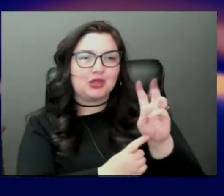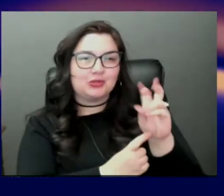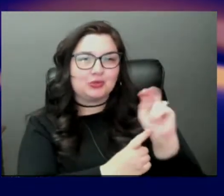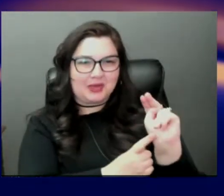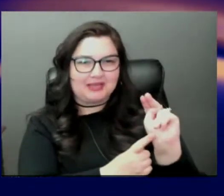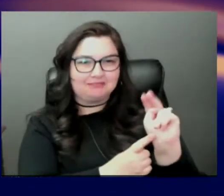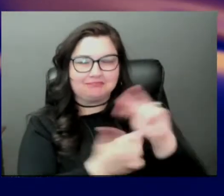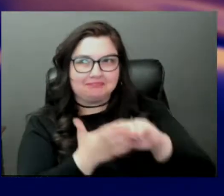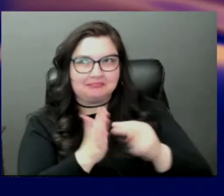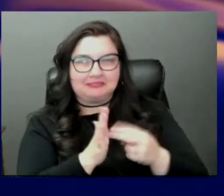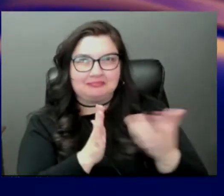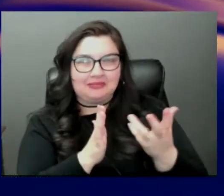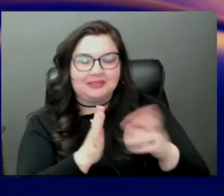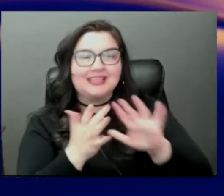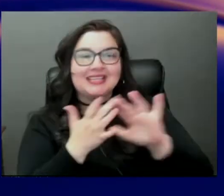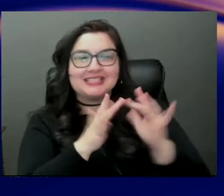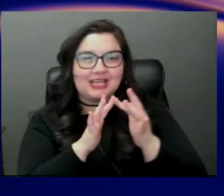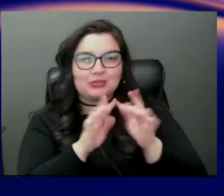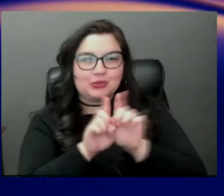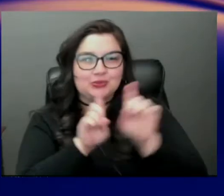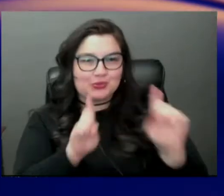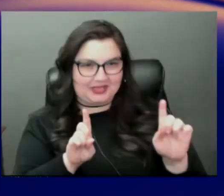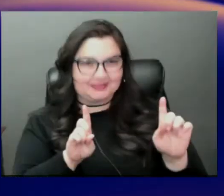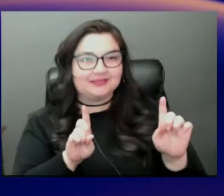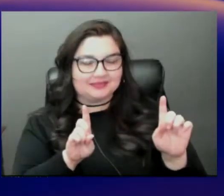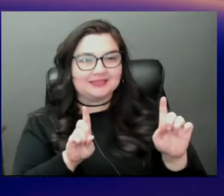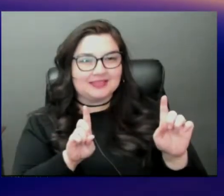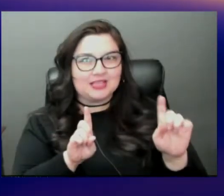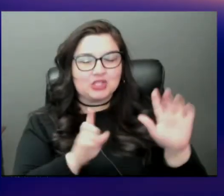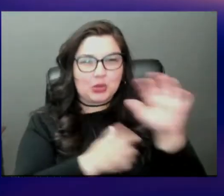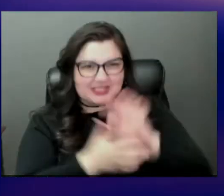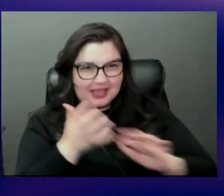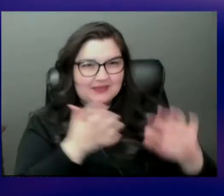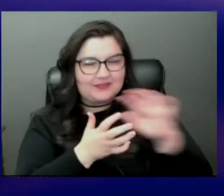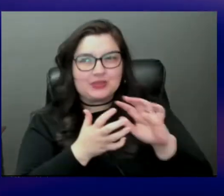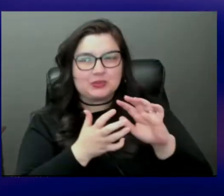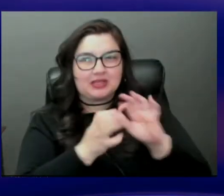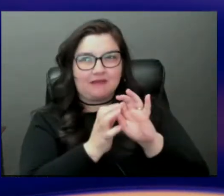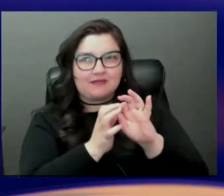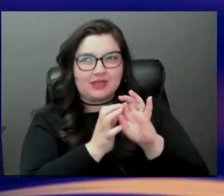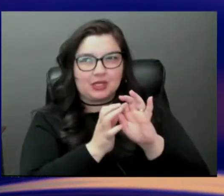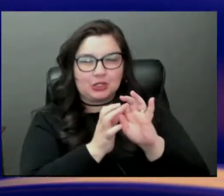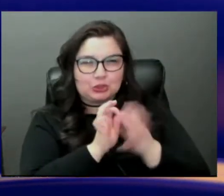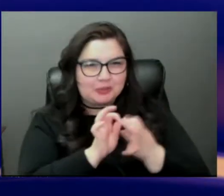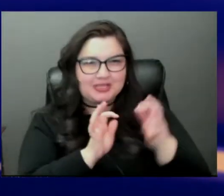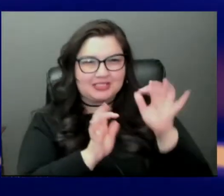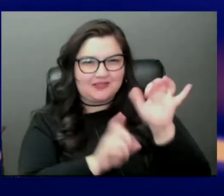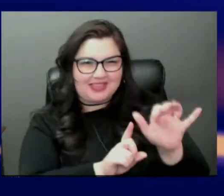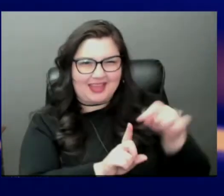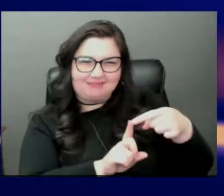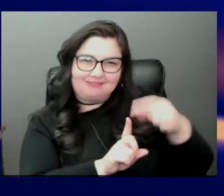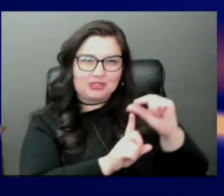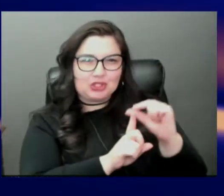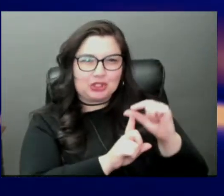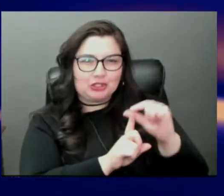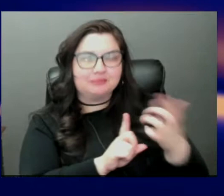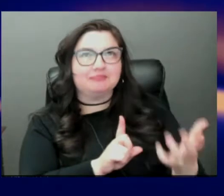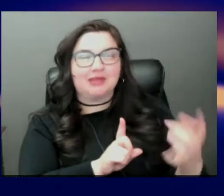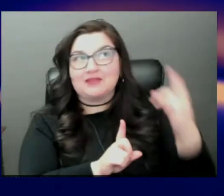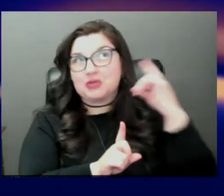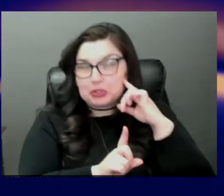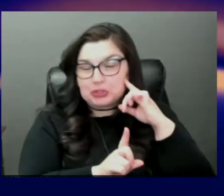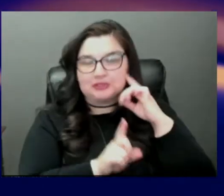What's confusing about it is the spectrum of interpretations of the term itself. We've heard